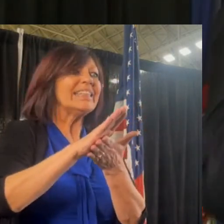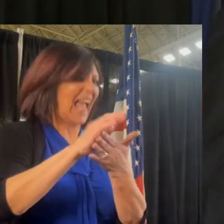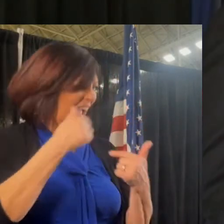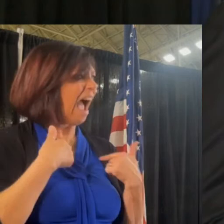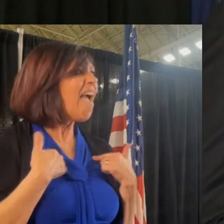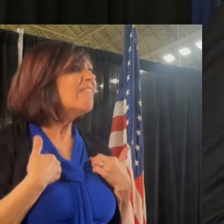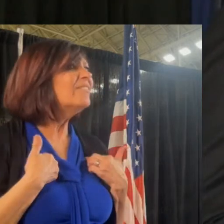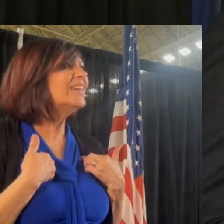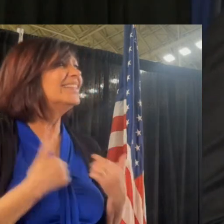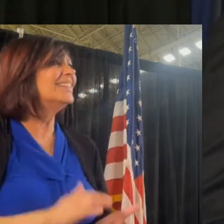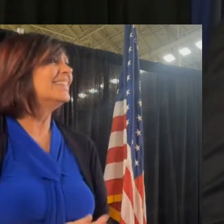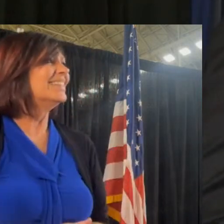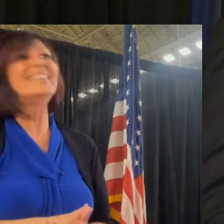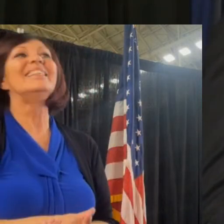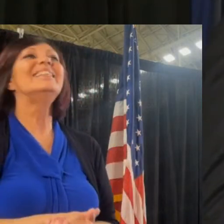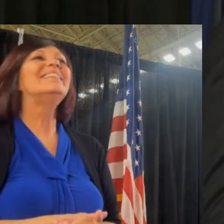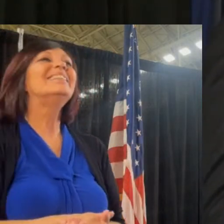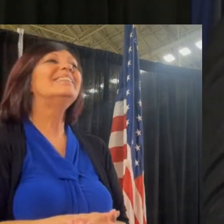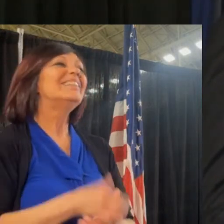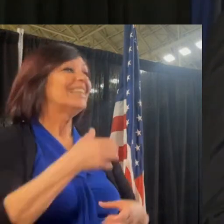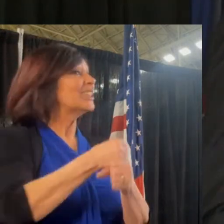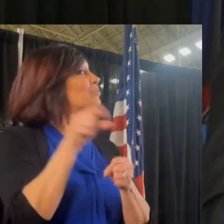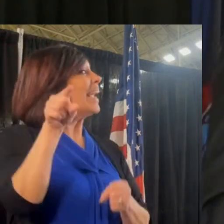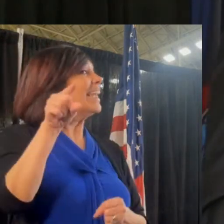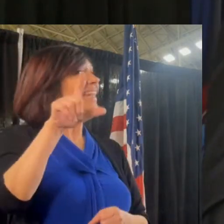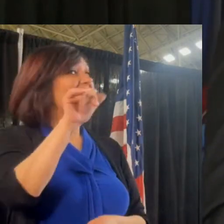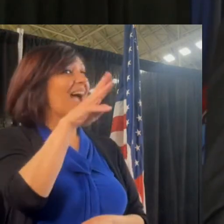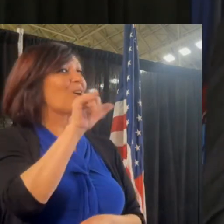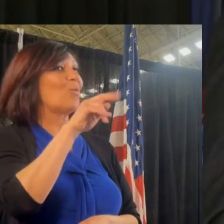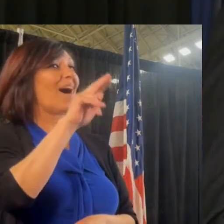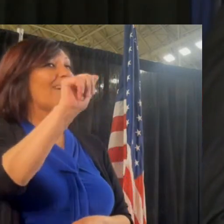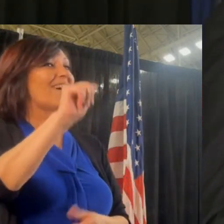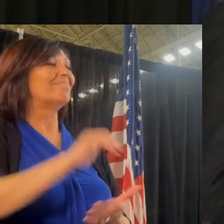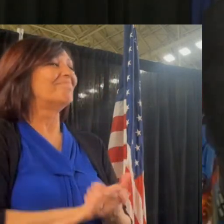got it. And it's made in Lackawanna.